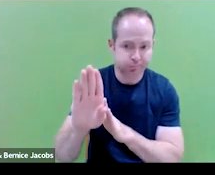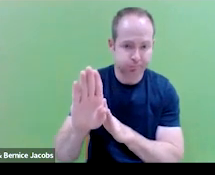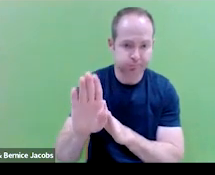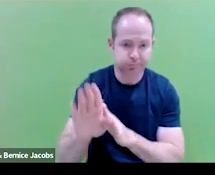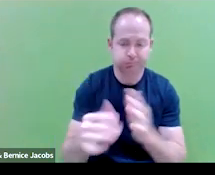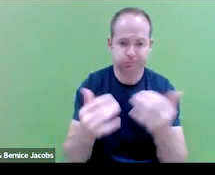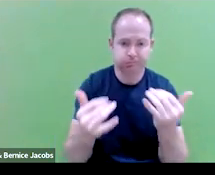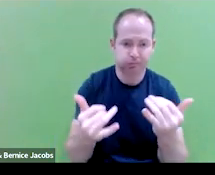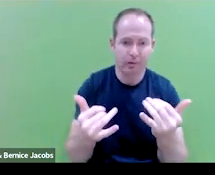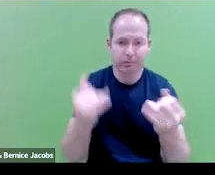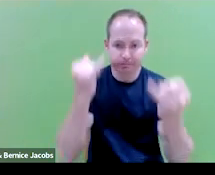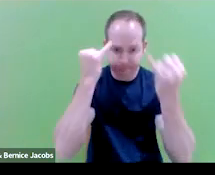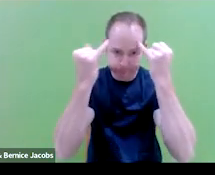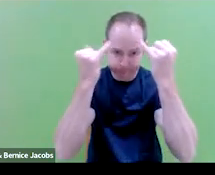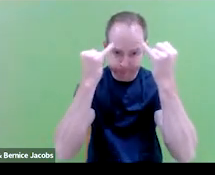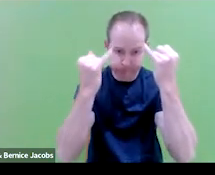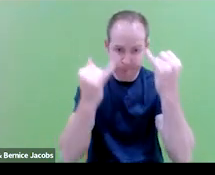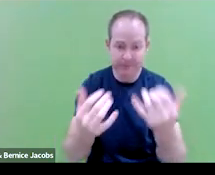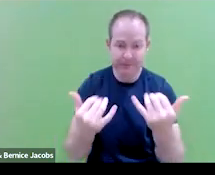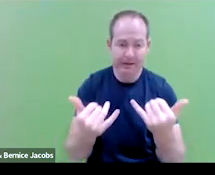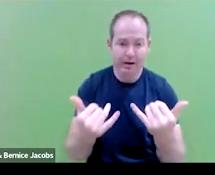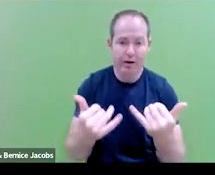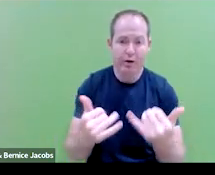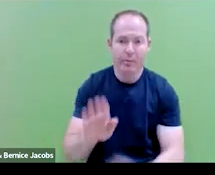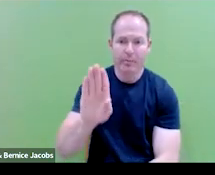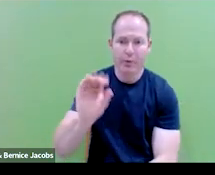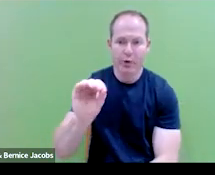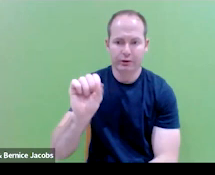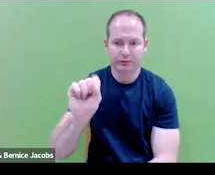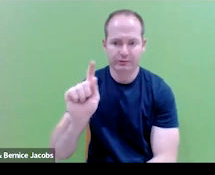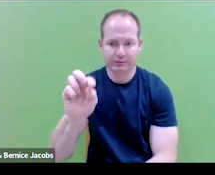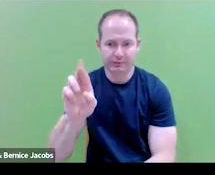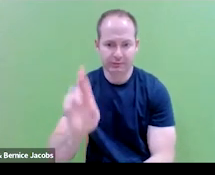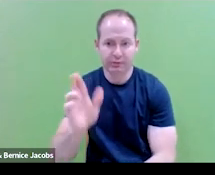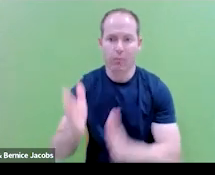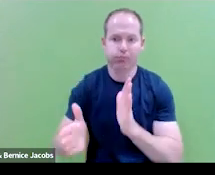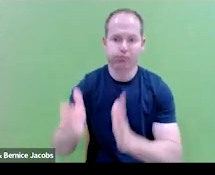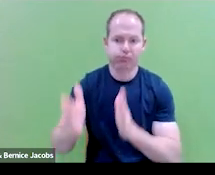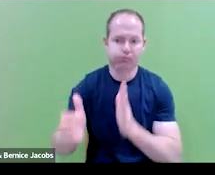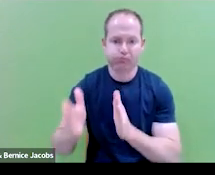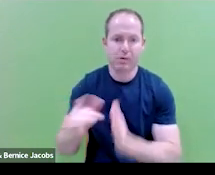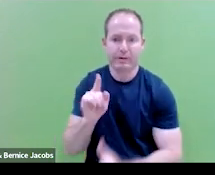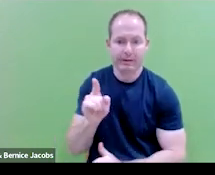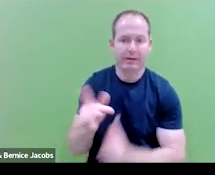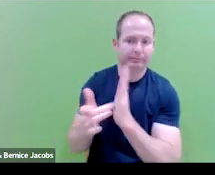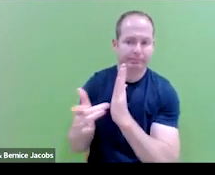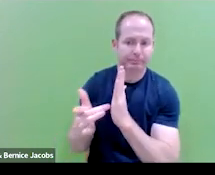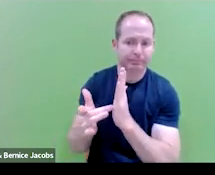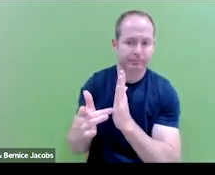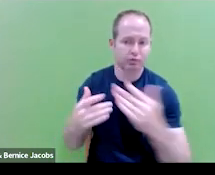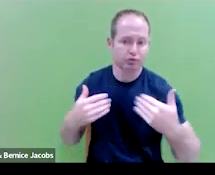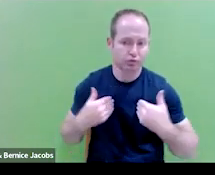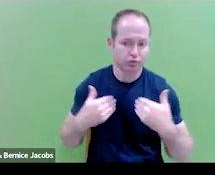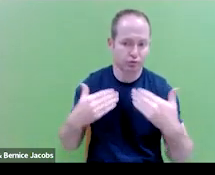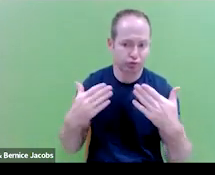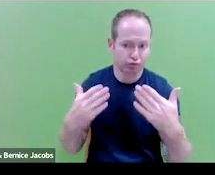Dynamics, the biggest robotics organization in the world, most famous, doing a lot of awesome things, started off in